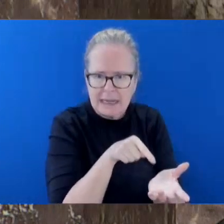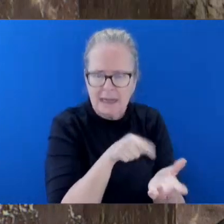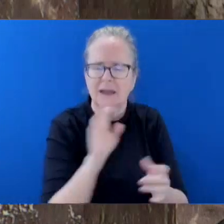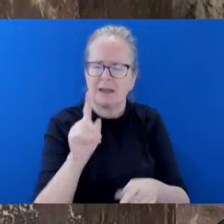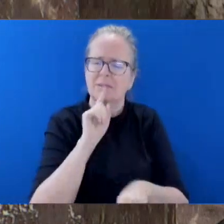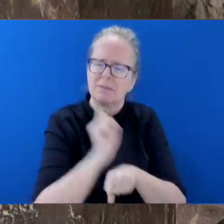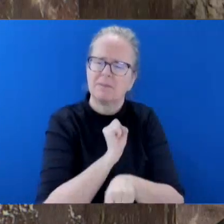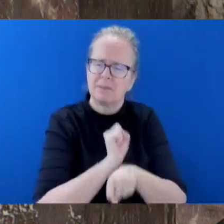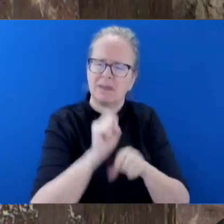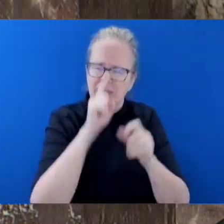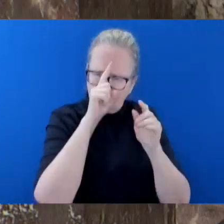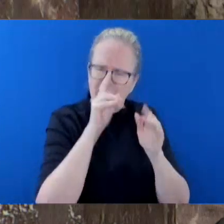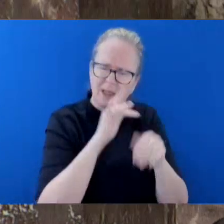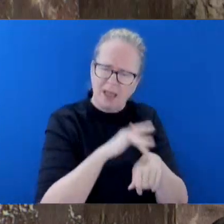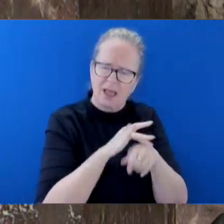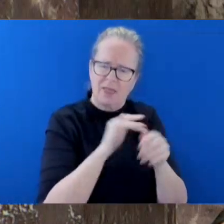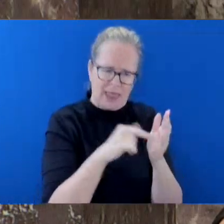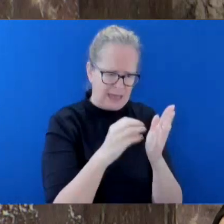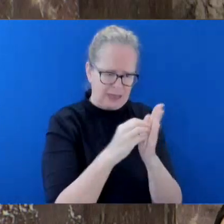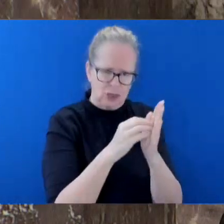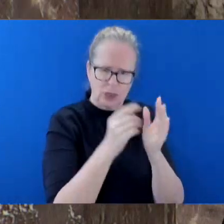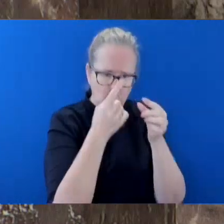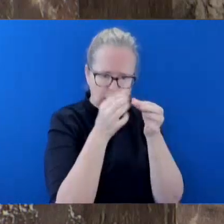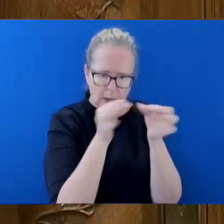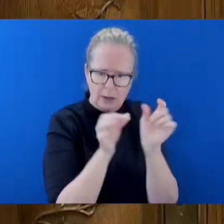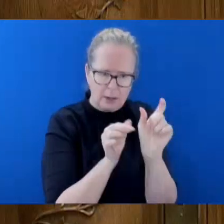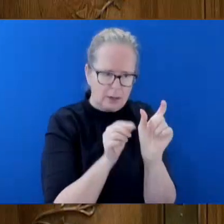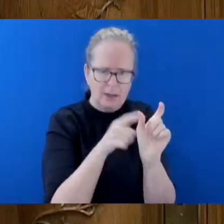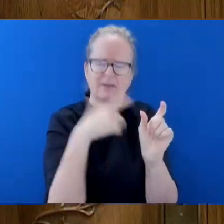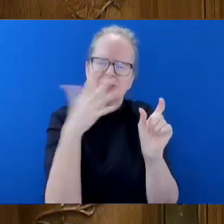British Columbians sent us here to do.